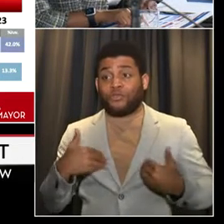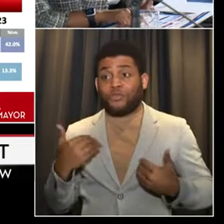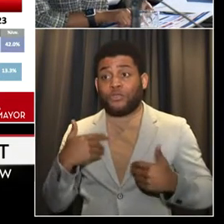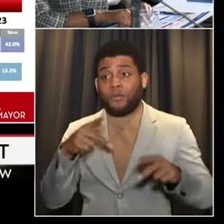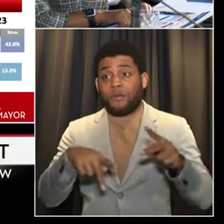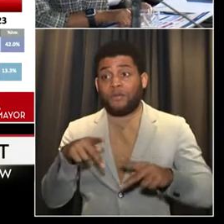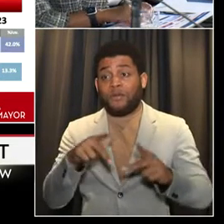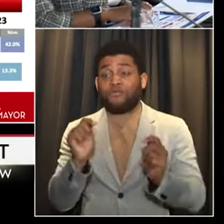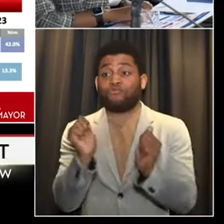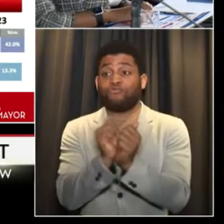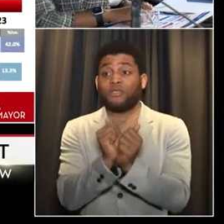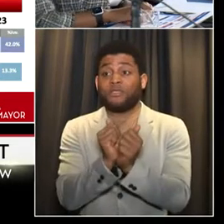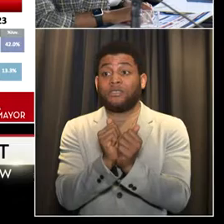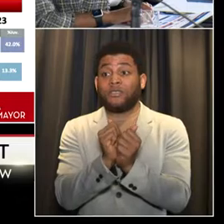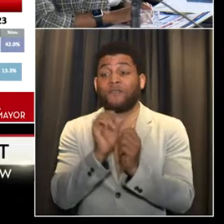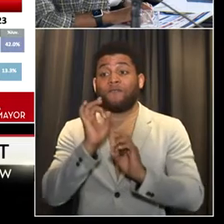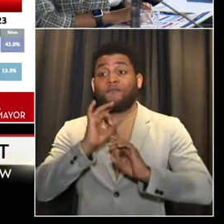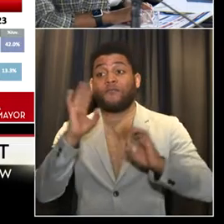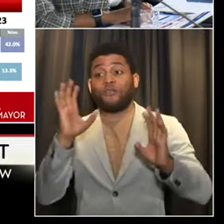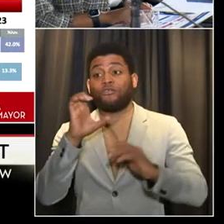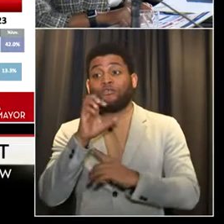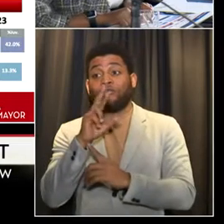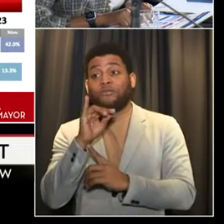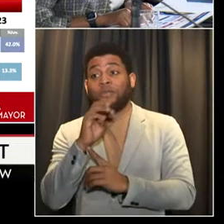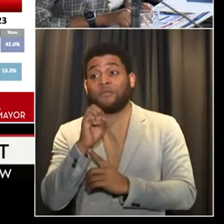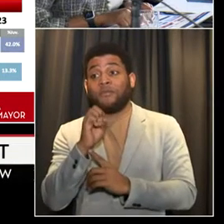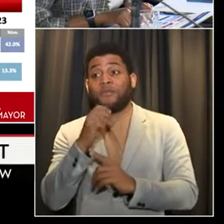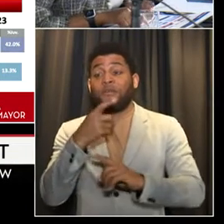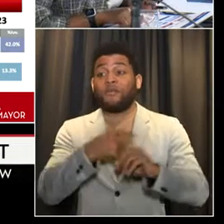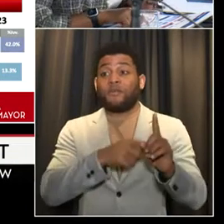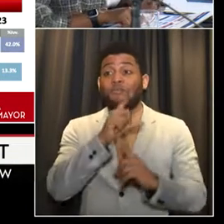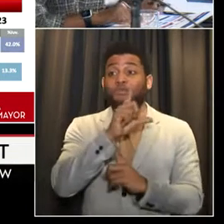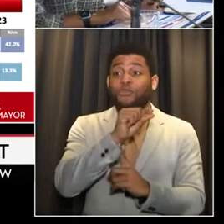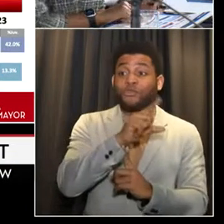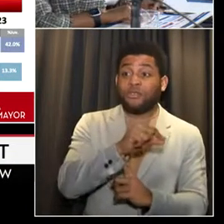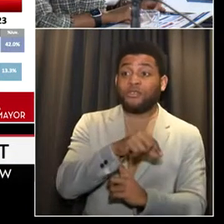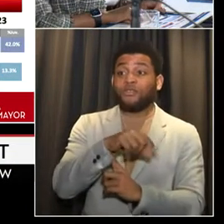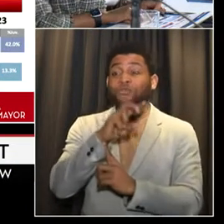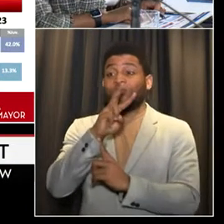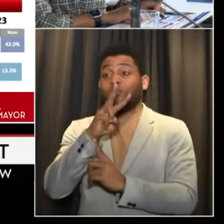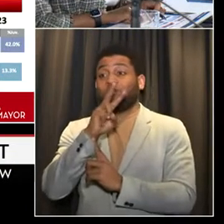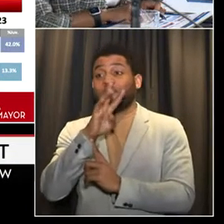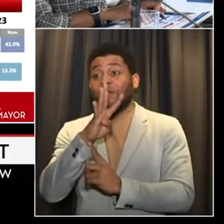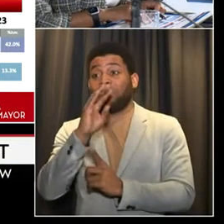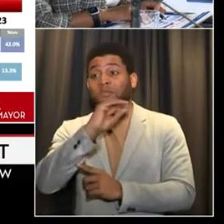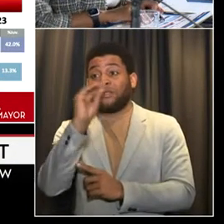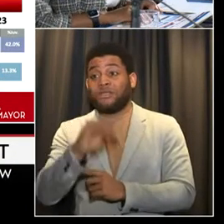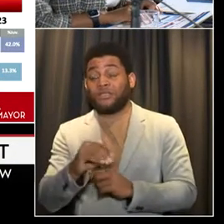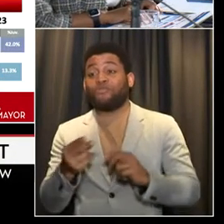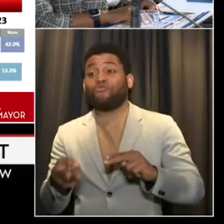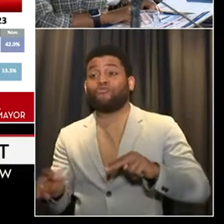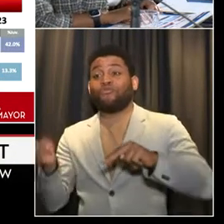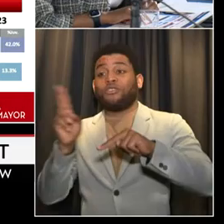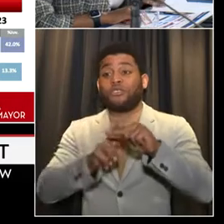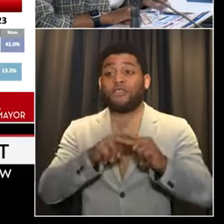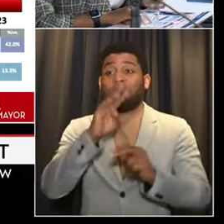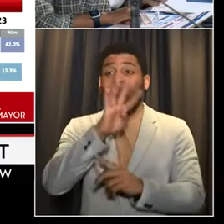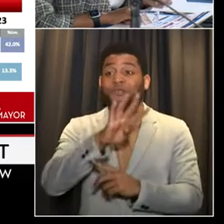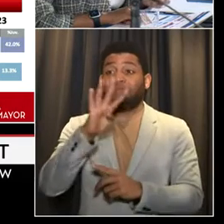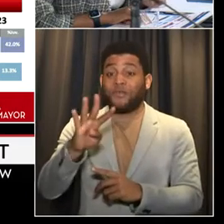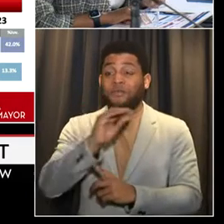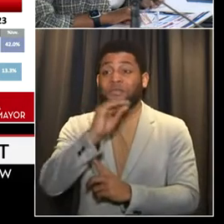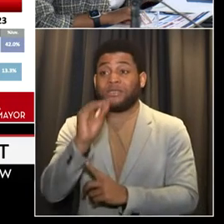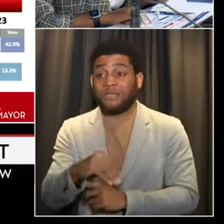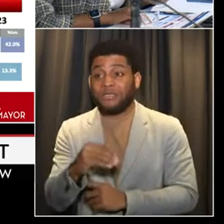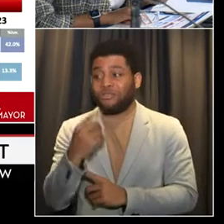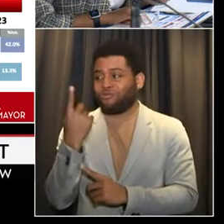crime went from 24% in 2020 to 42% last year. You can also see that the number